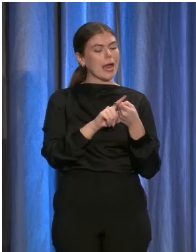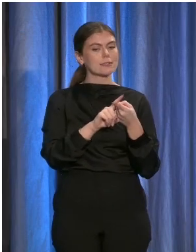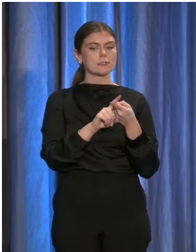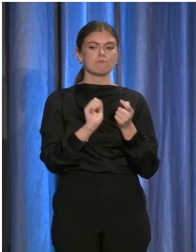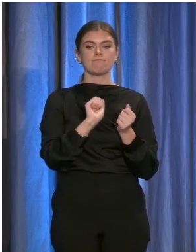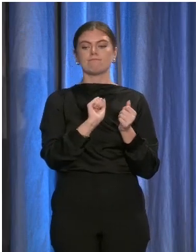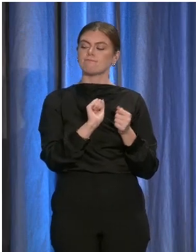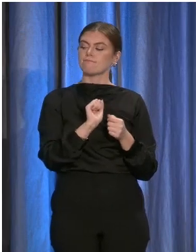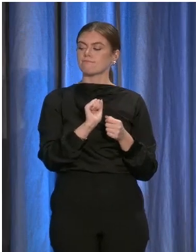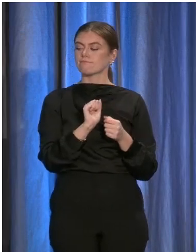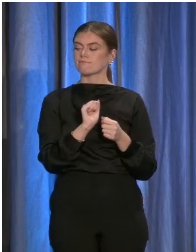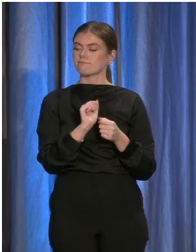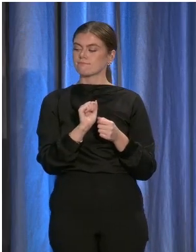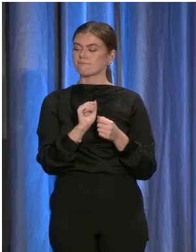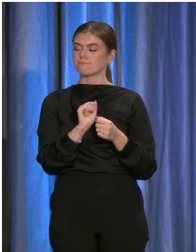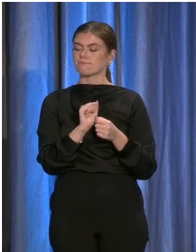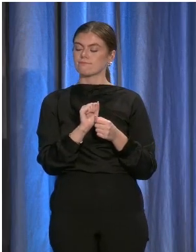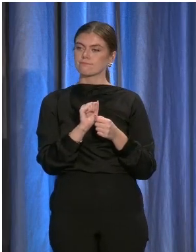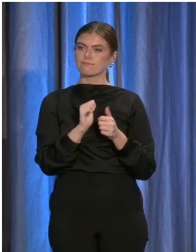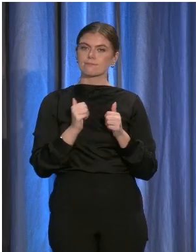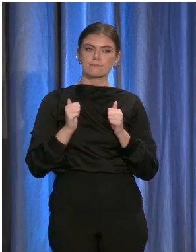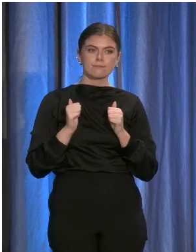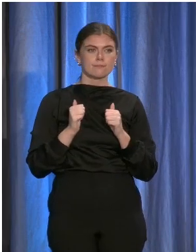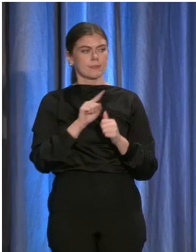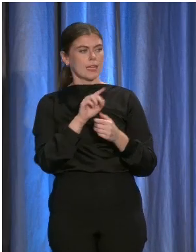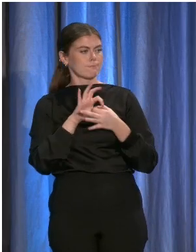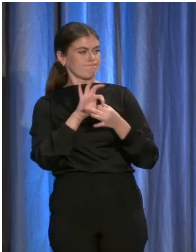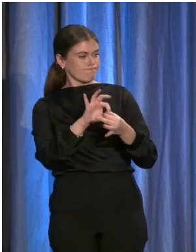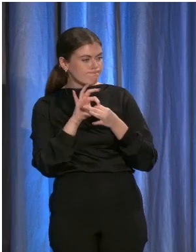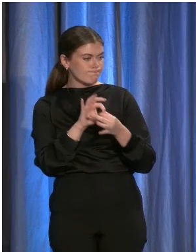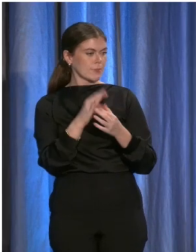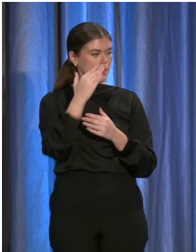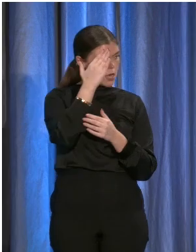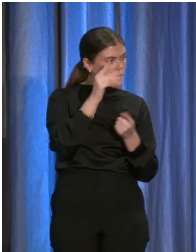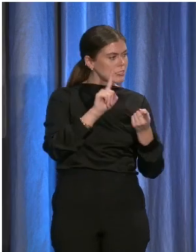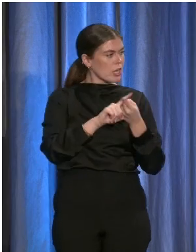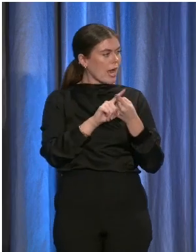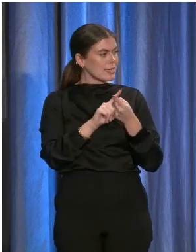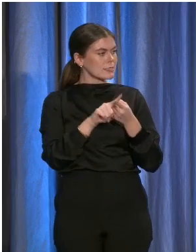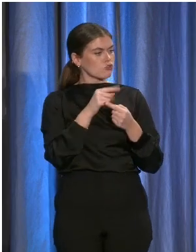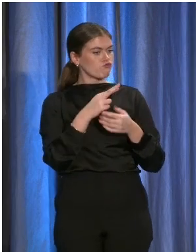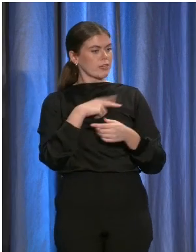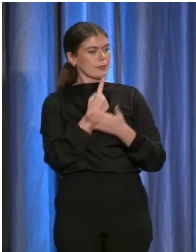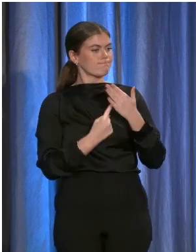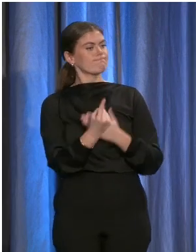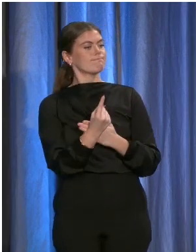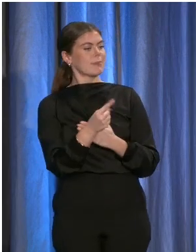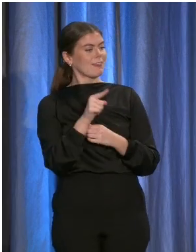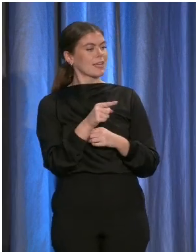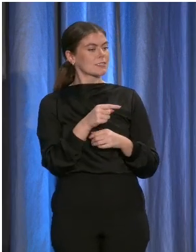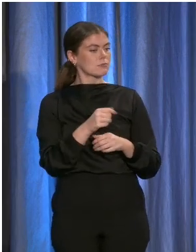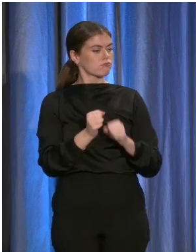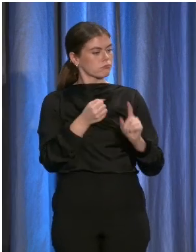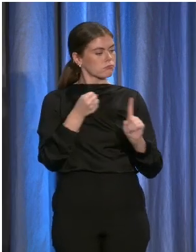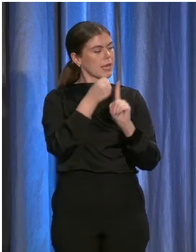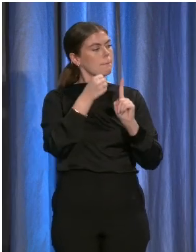capacity, relational ability, knowledge and agency of the CNO has a significant impact,